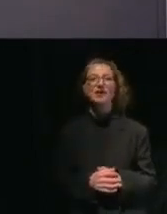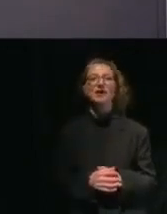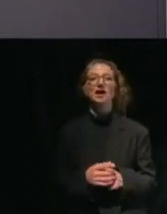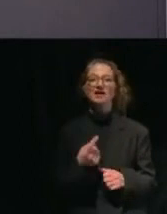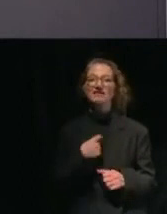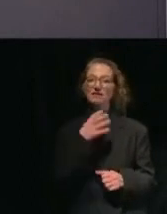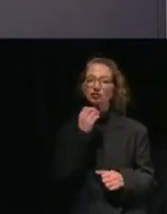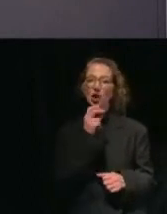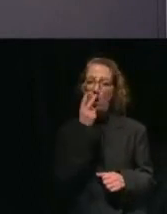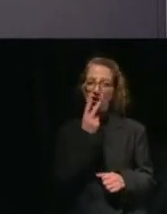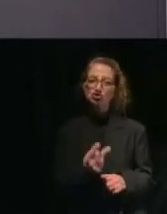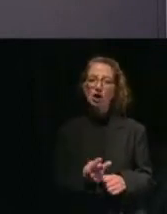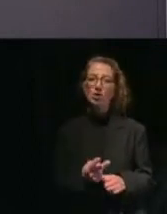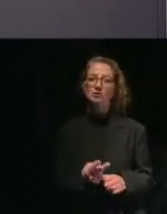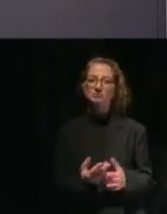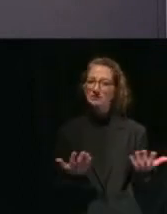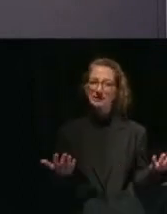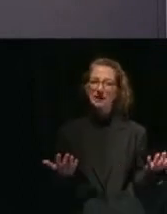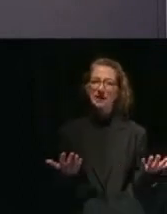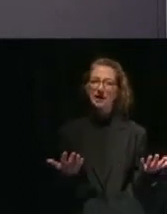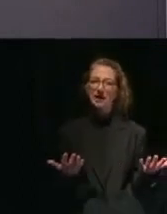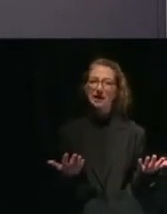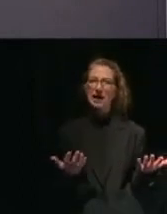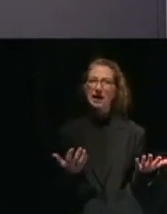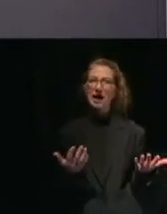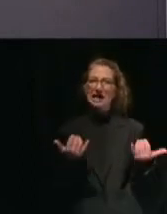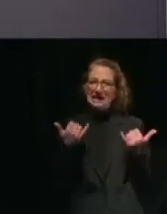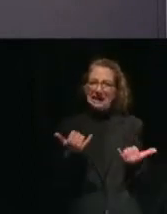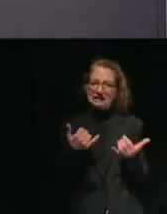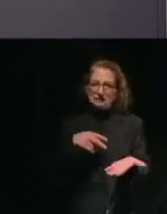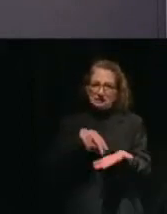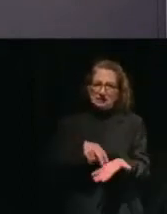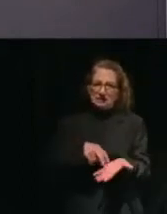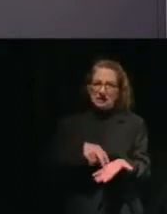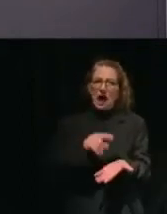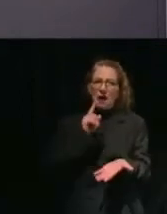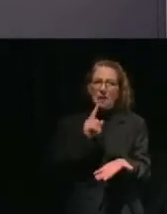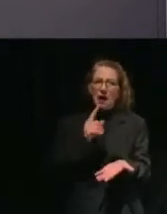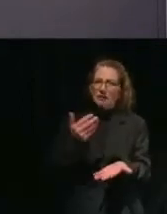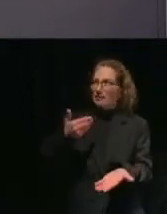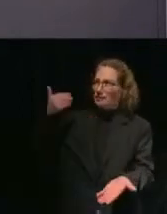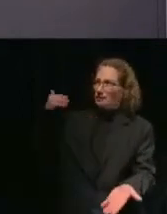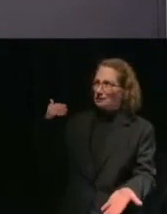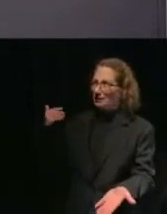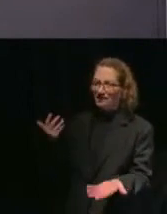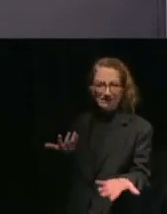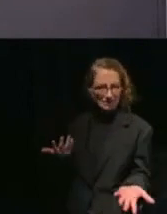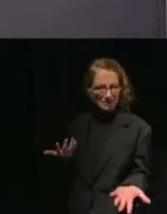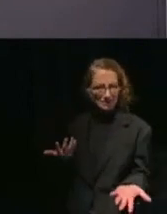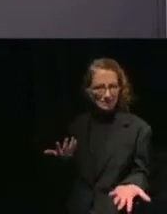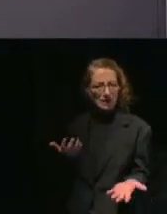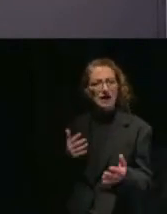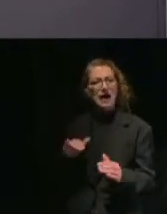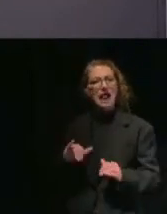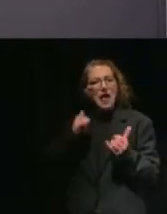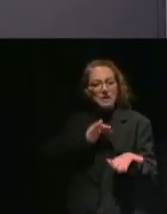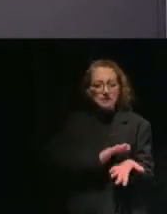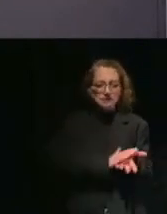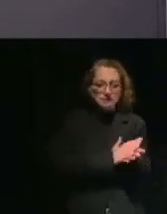How do we get to where we are? Where did the people come from? How did their professional life change over time?